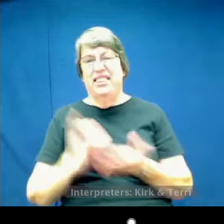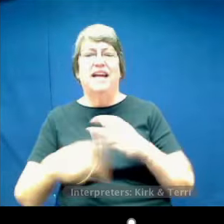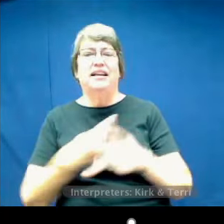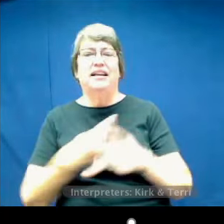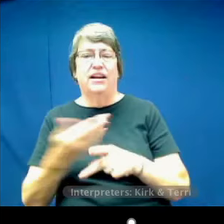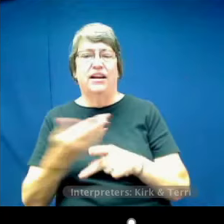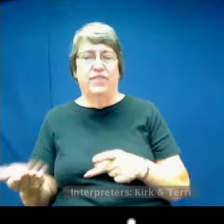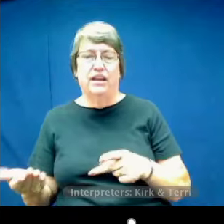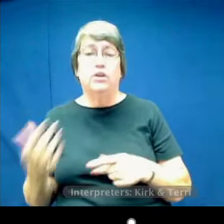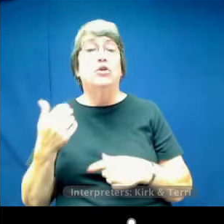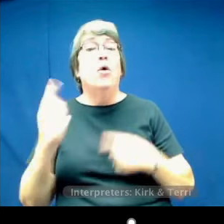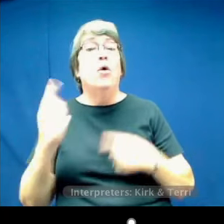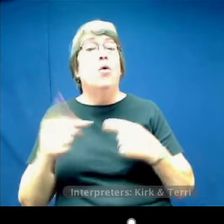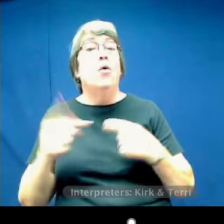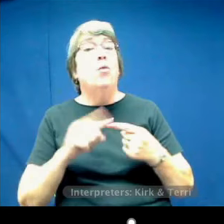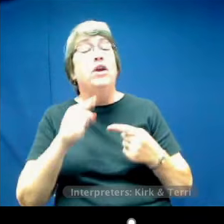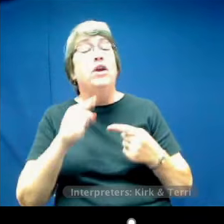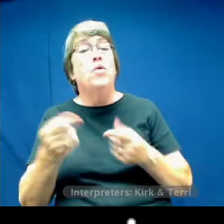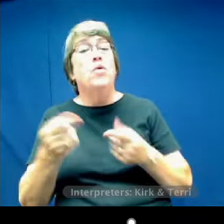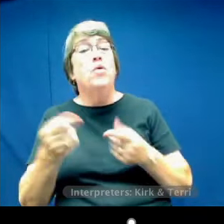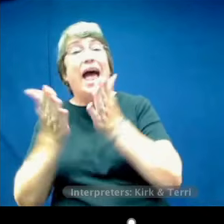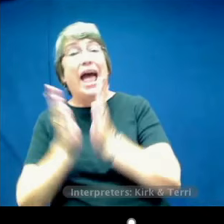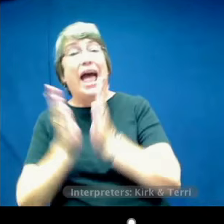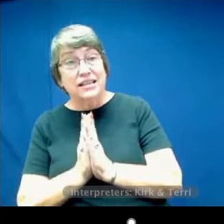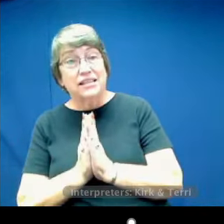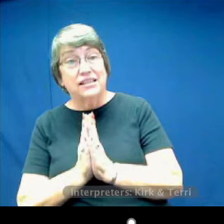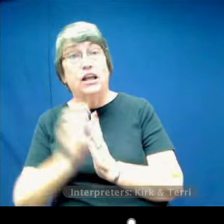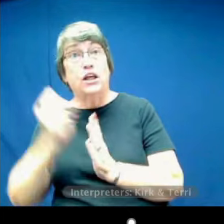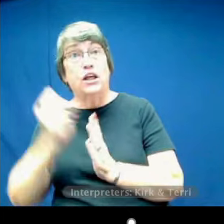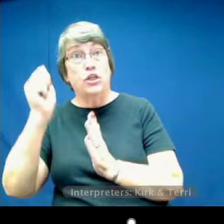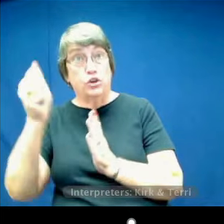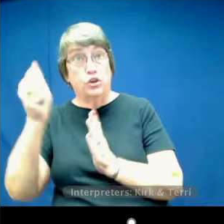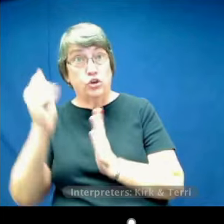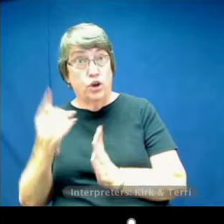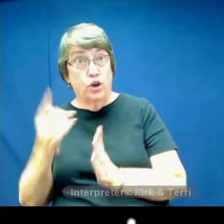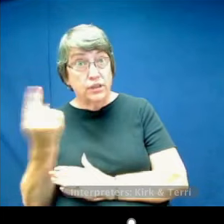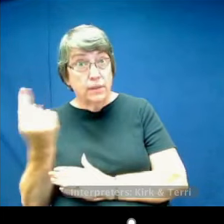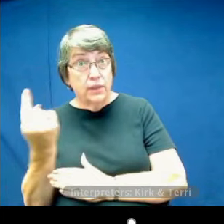you're asking the court for something, you have to prove it, that you're entitled to it.